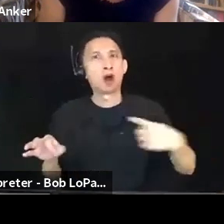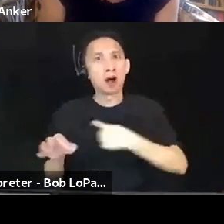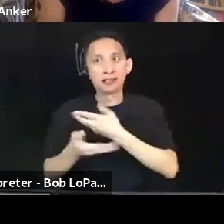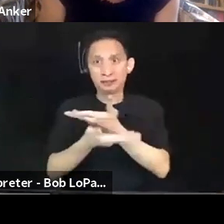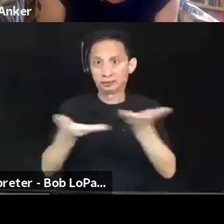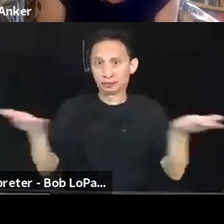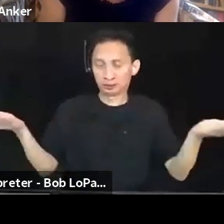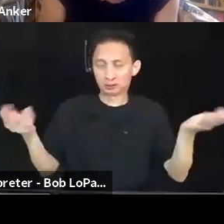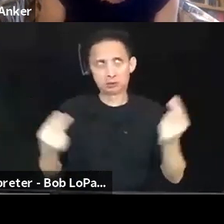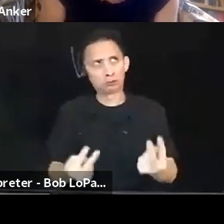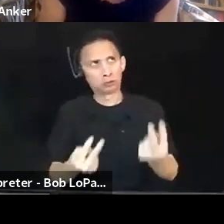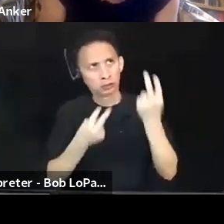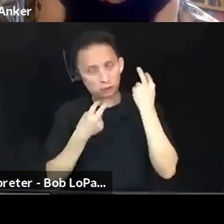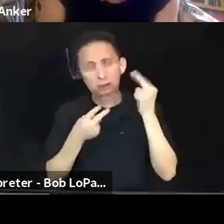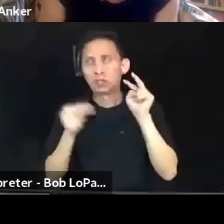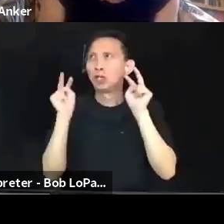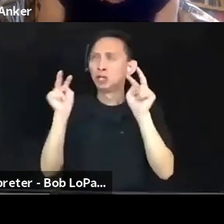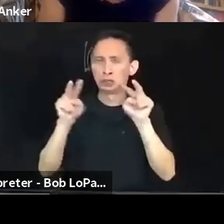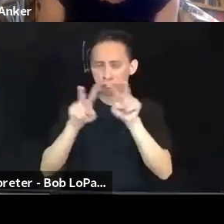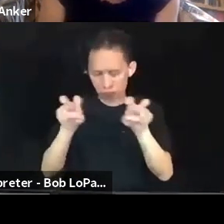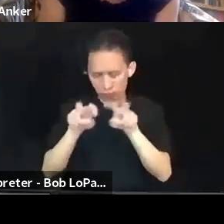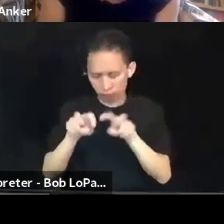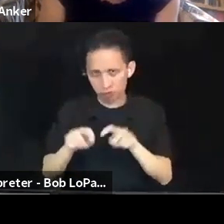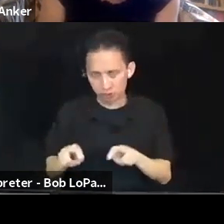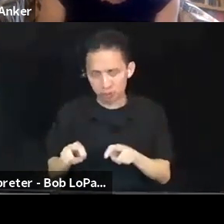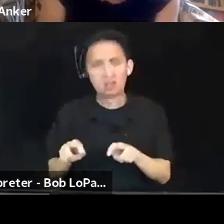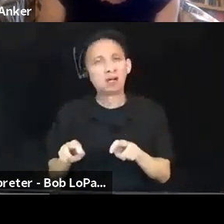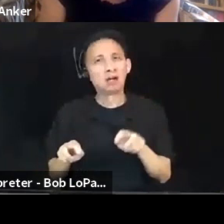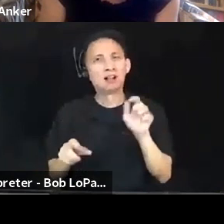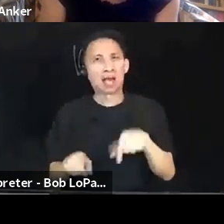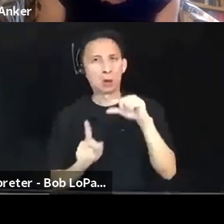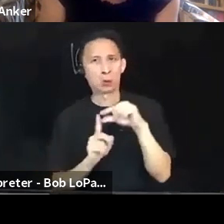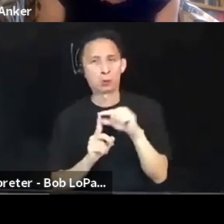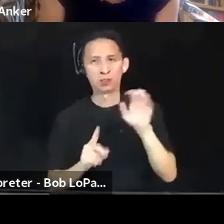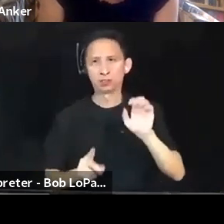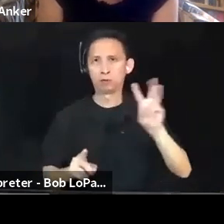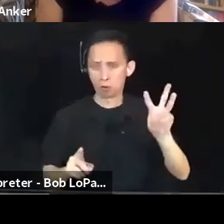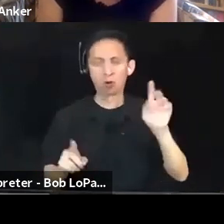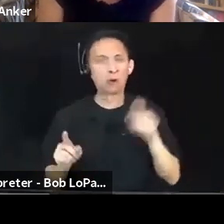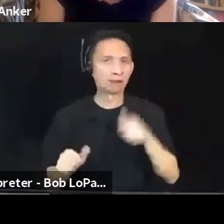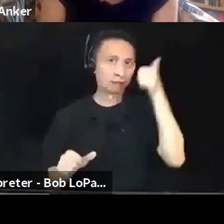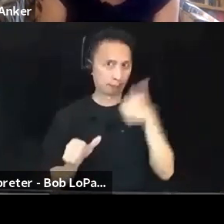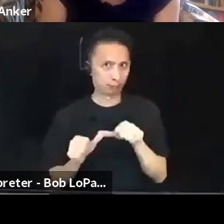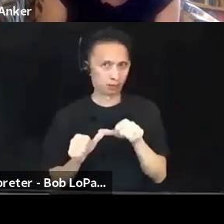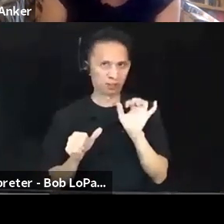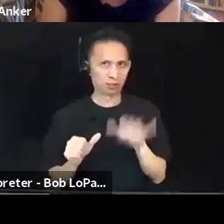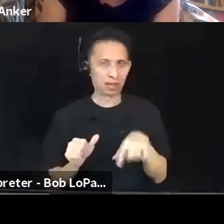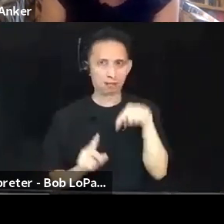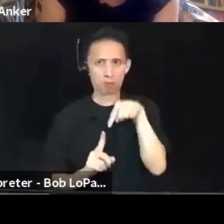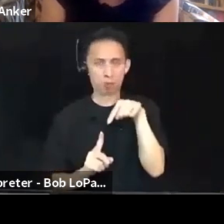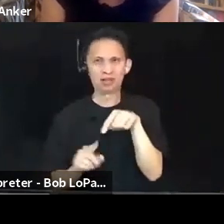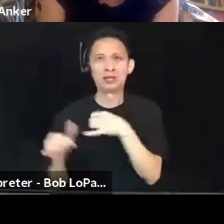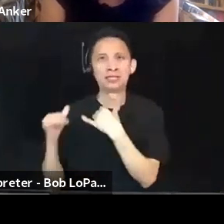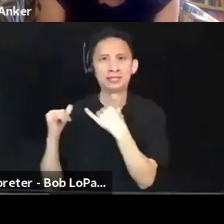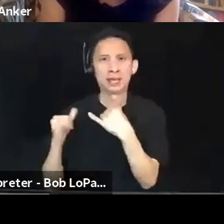let's say, re-enchantment of the term civil war in our times.